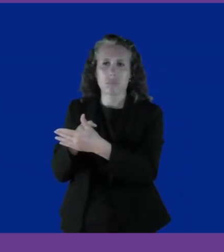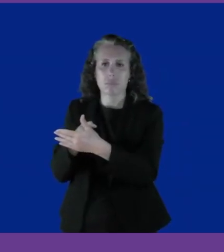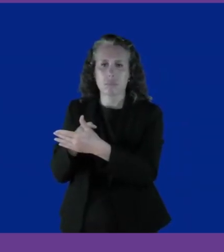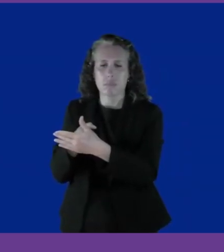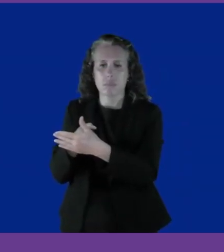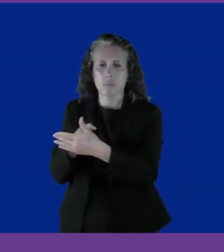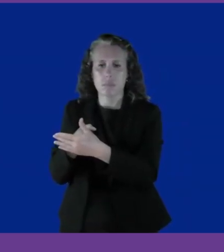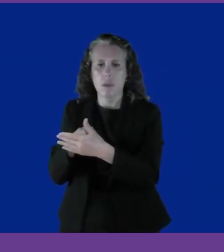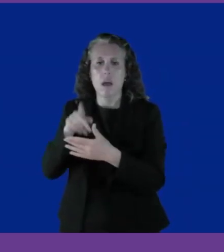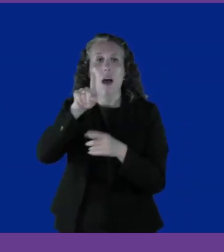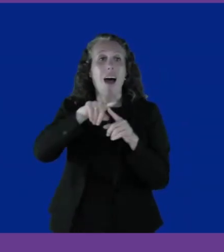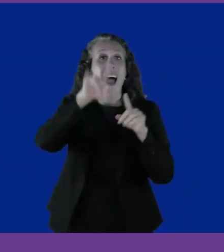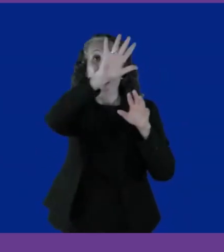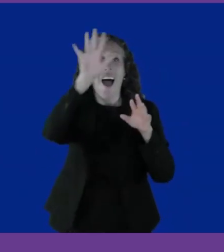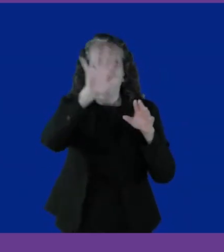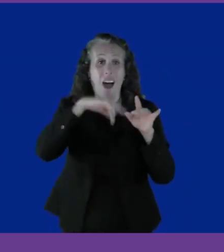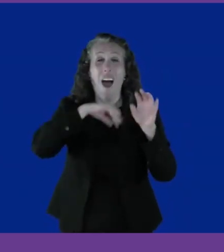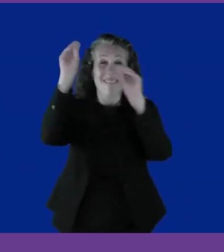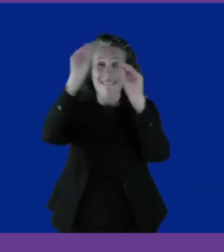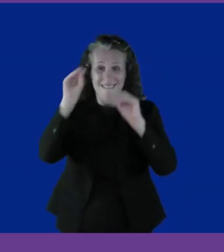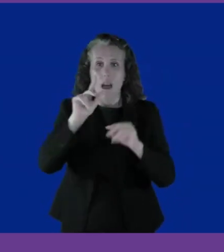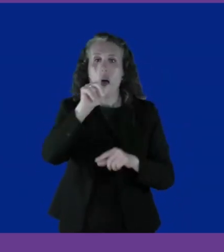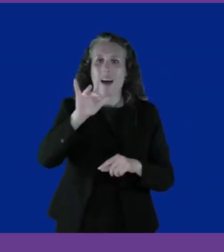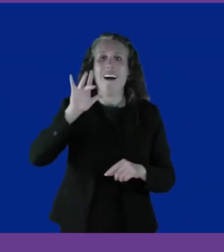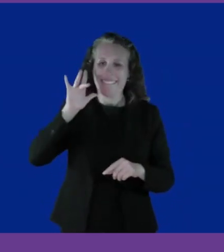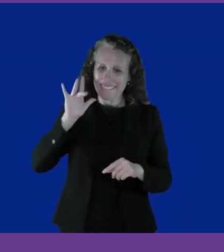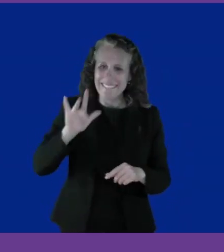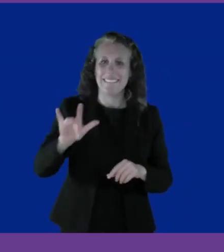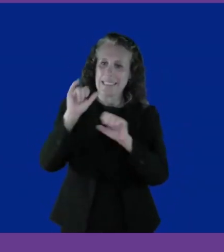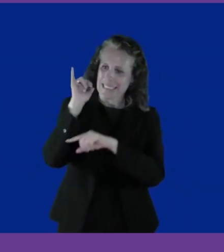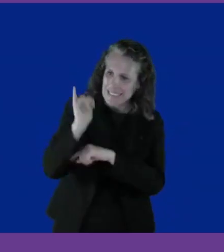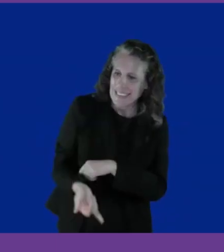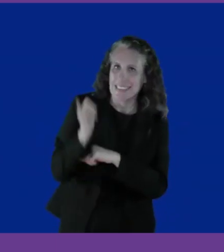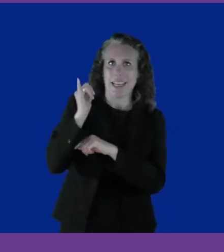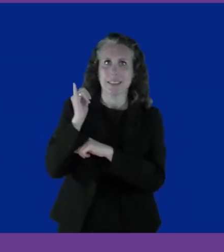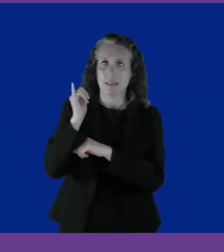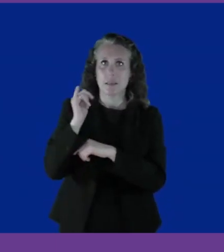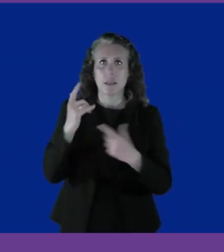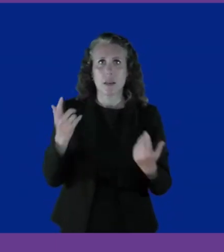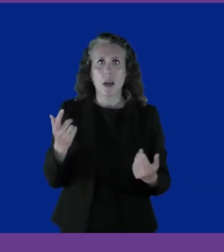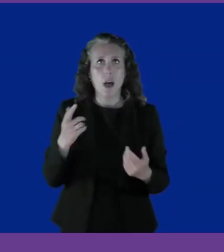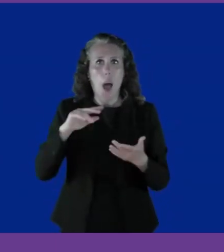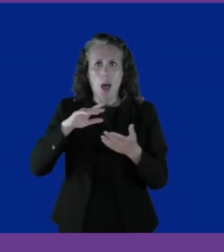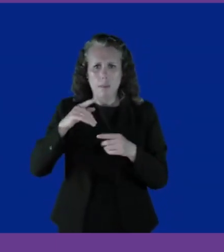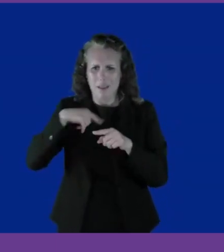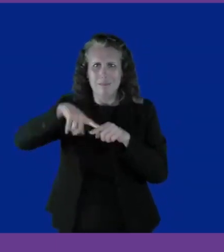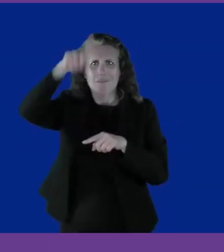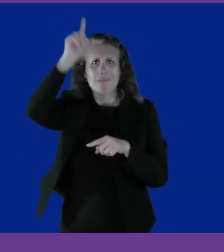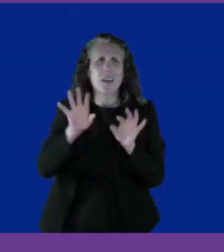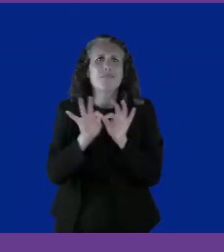or the validation button. Yeah, then the whole thing is not accessible if I cannot actually submit what I've been filling in